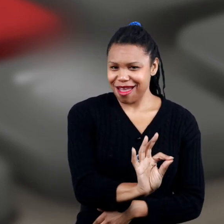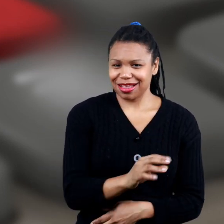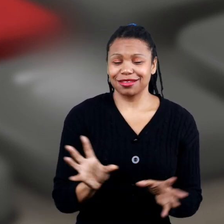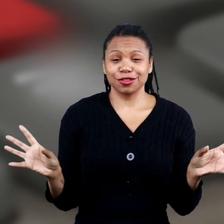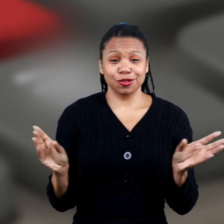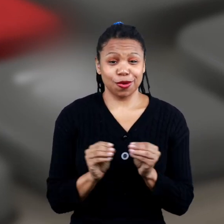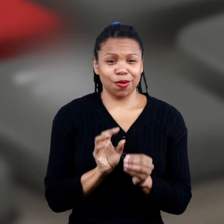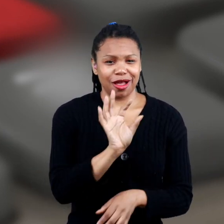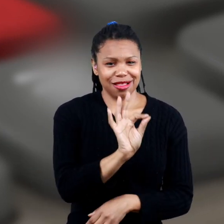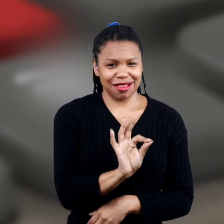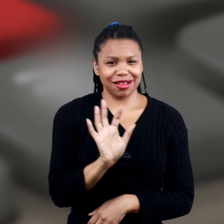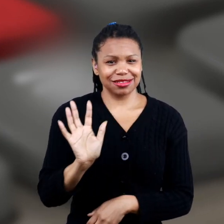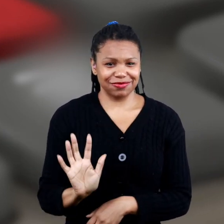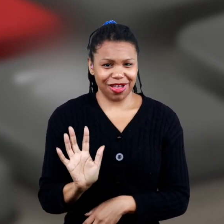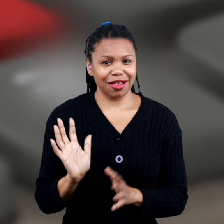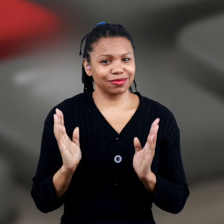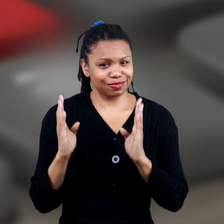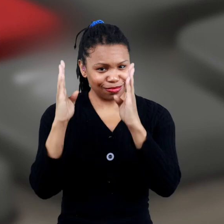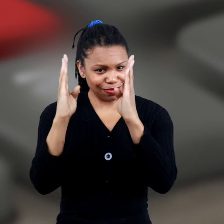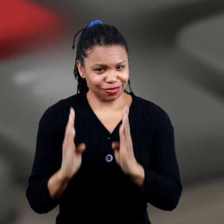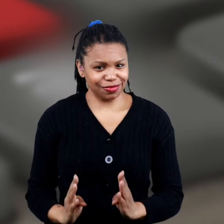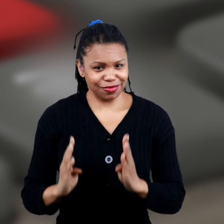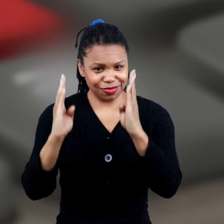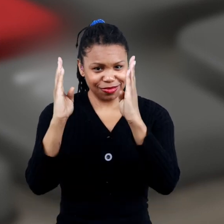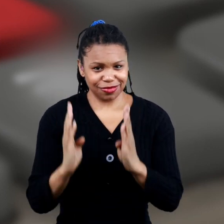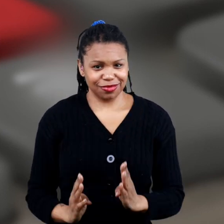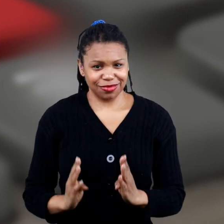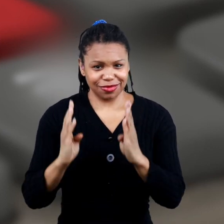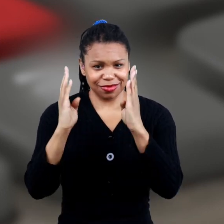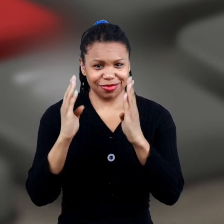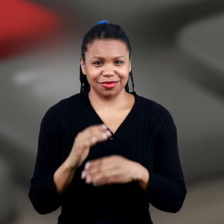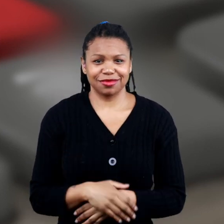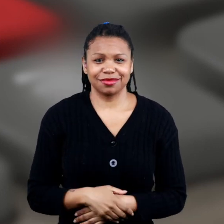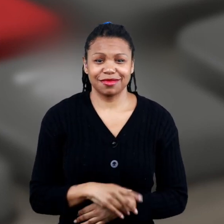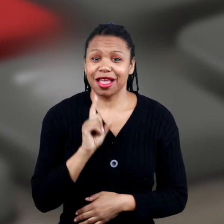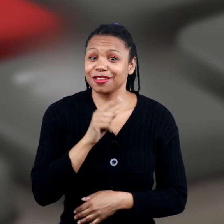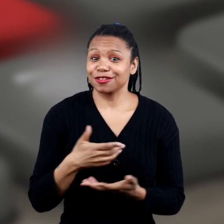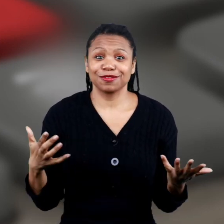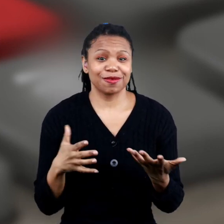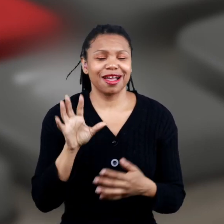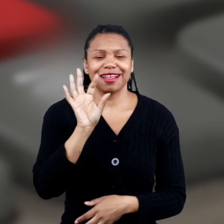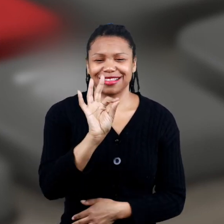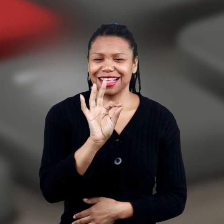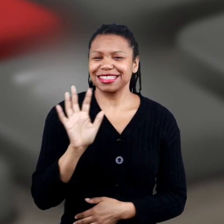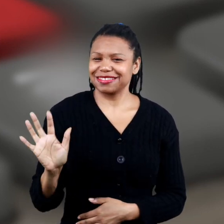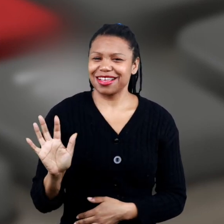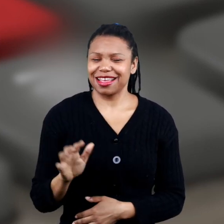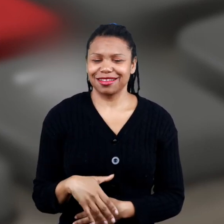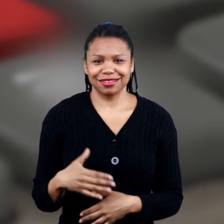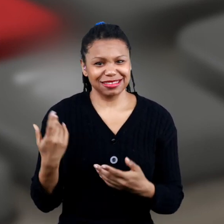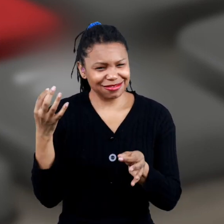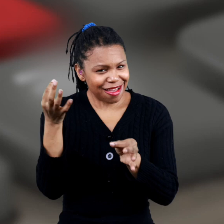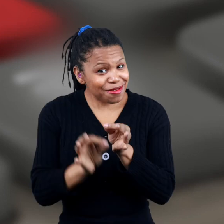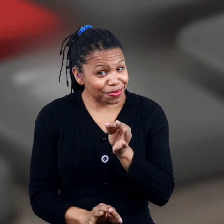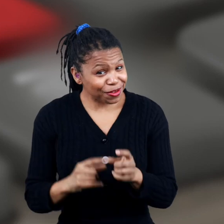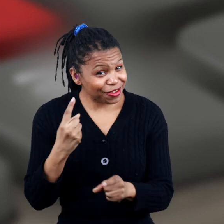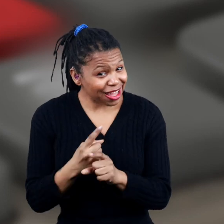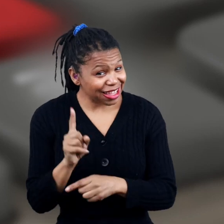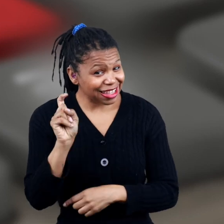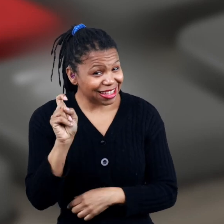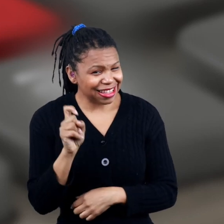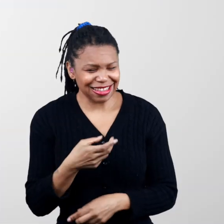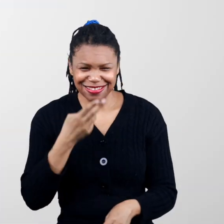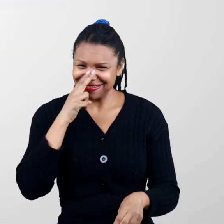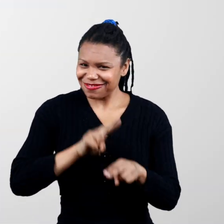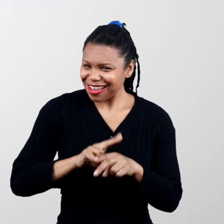or nine in the tens column. So the sum of sixty-eight plus twenty-seven is ninety-five. How super simple is